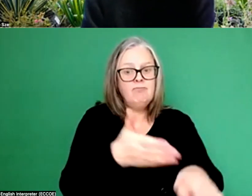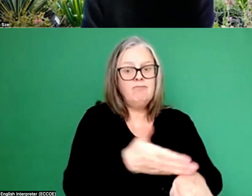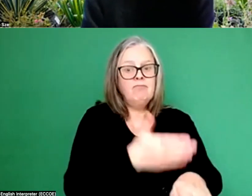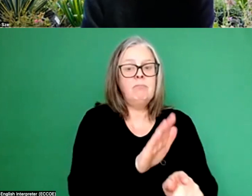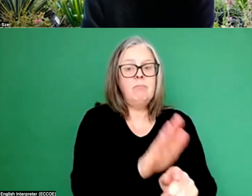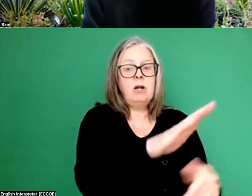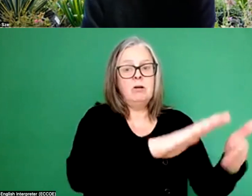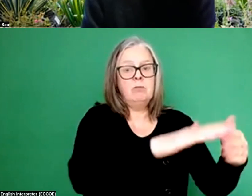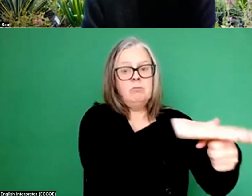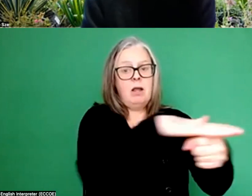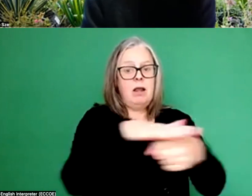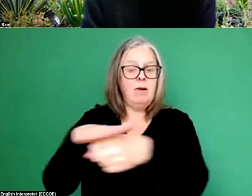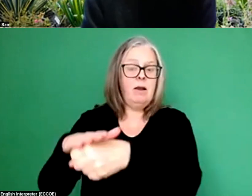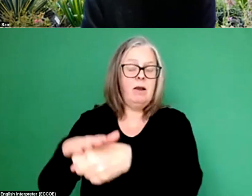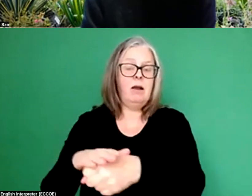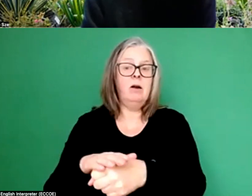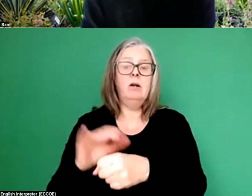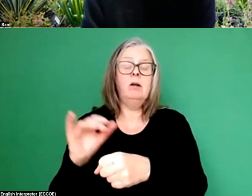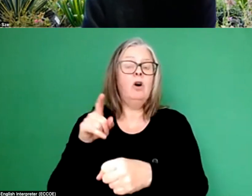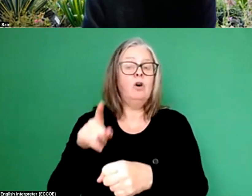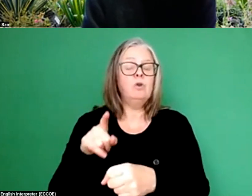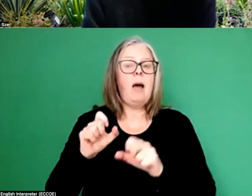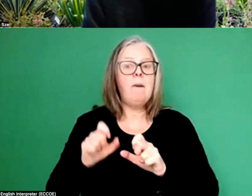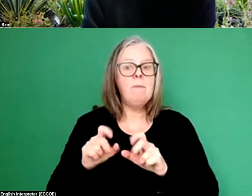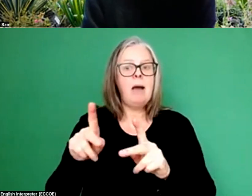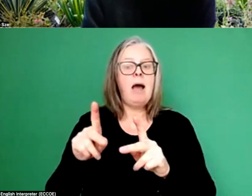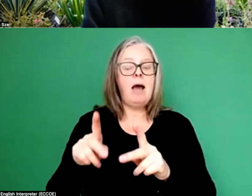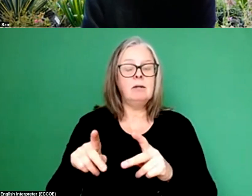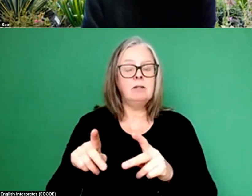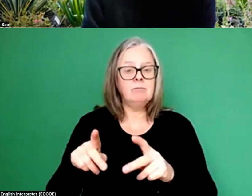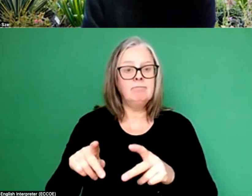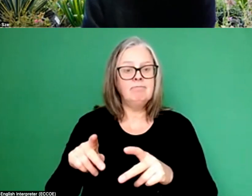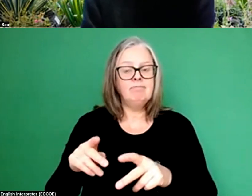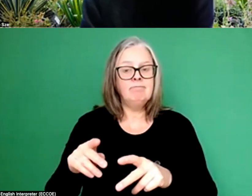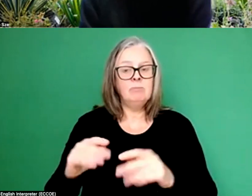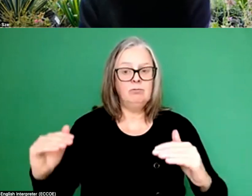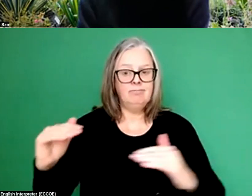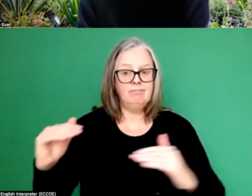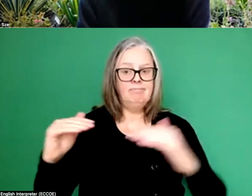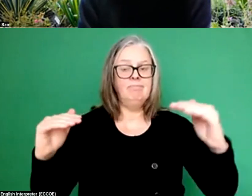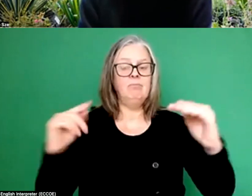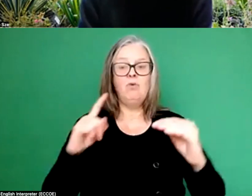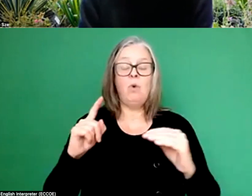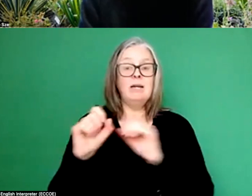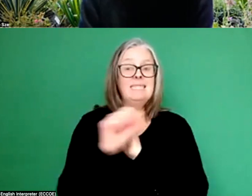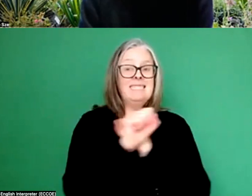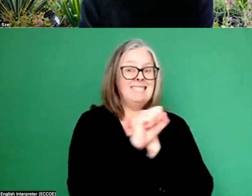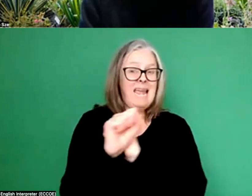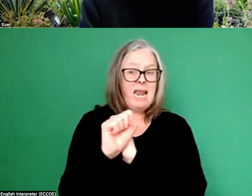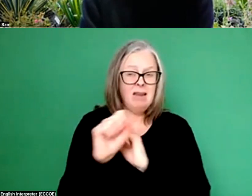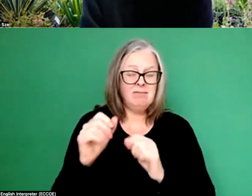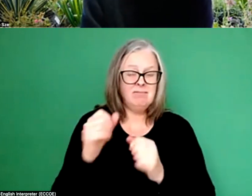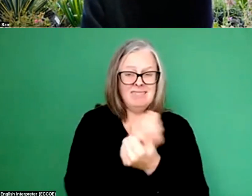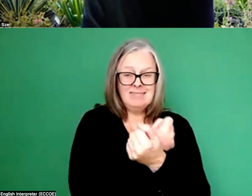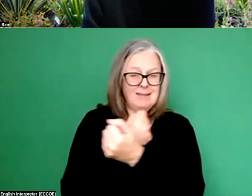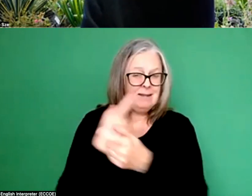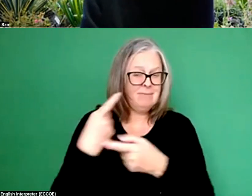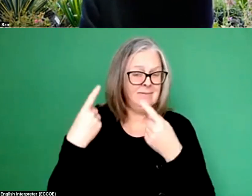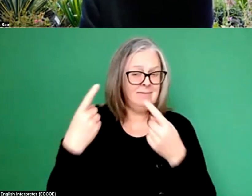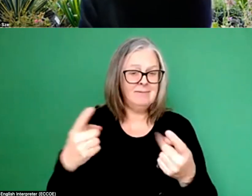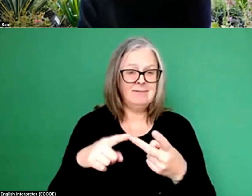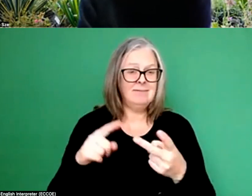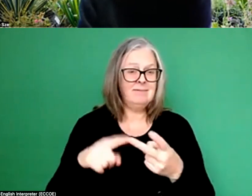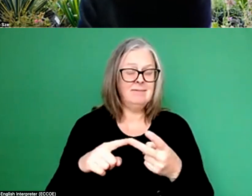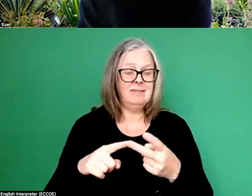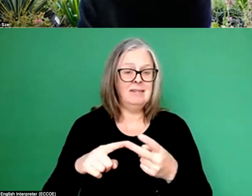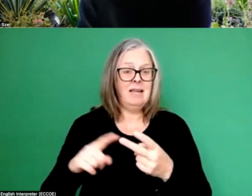you know, enslavement 4400 years of modernity, you know, and the the way that the site society